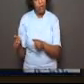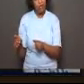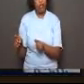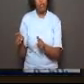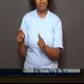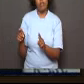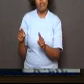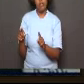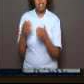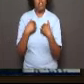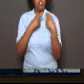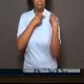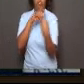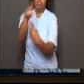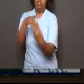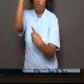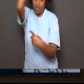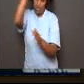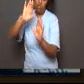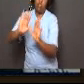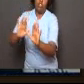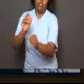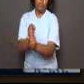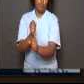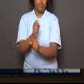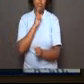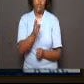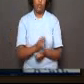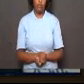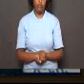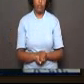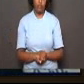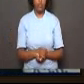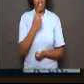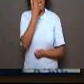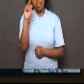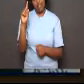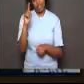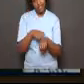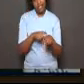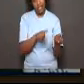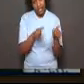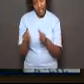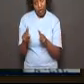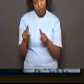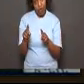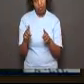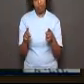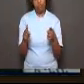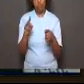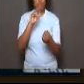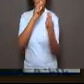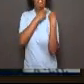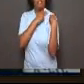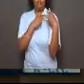the authority of the regional governments. For some things, power is concurrent